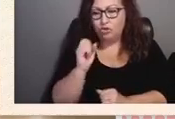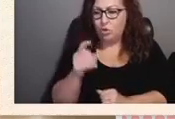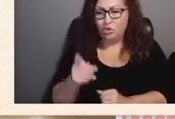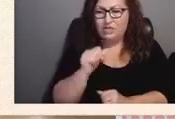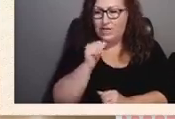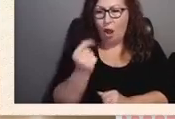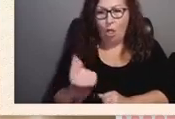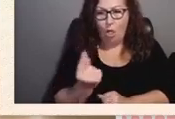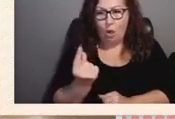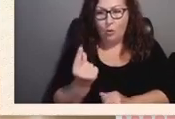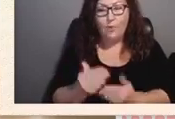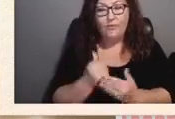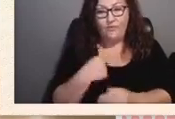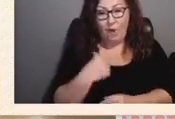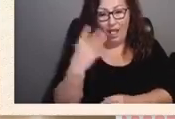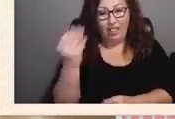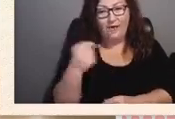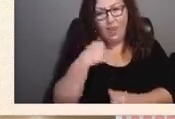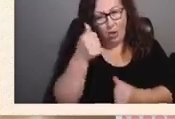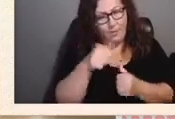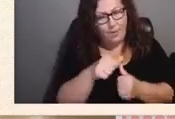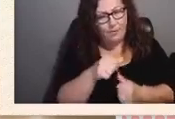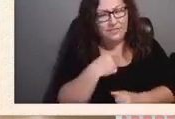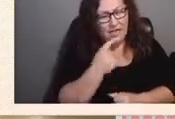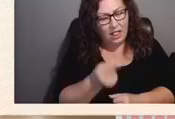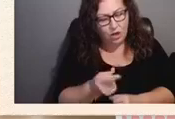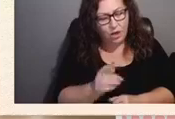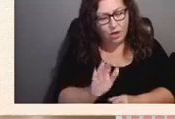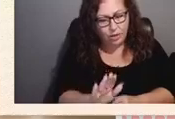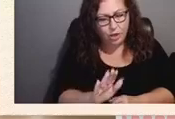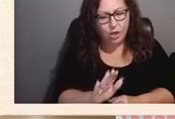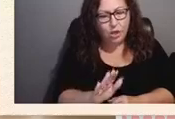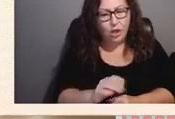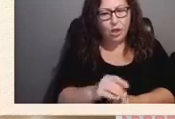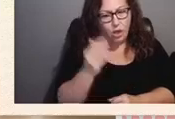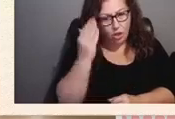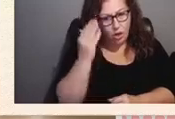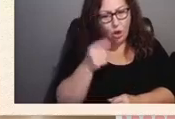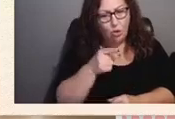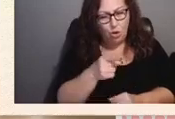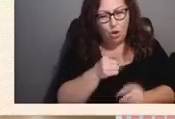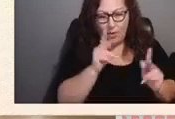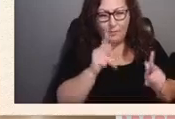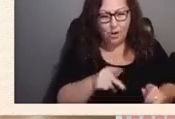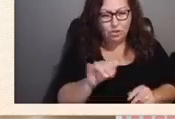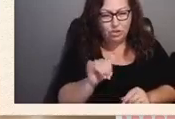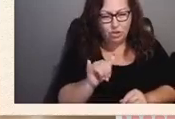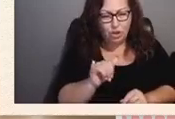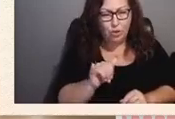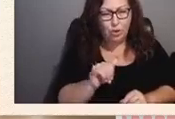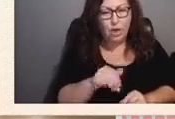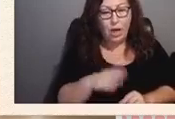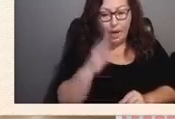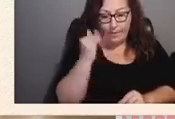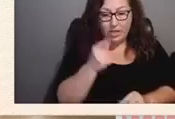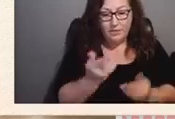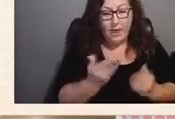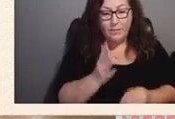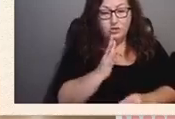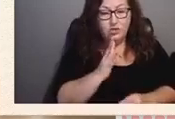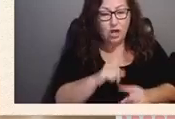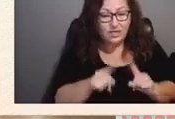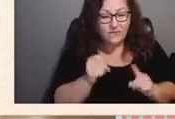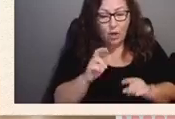I left, I just remember telling her, you know, she's a person too. And just because she may talk differently or act differently from